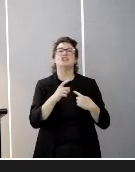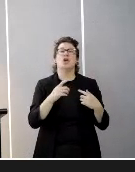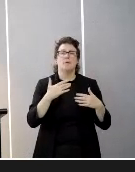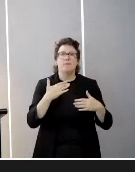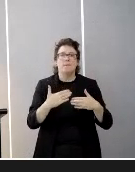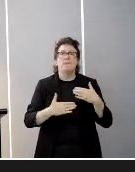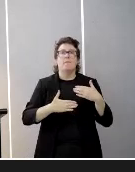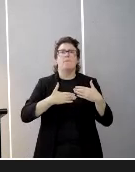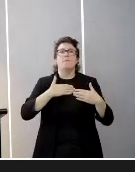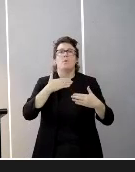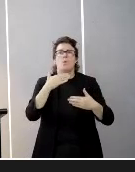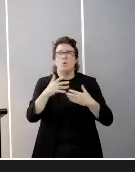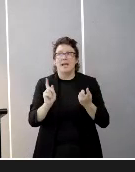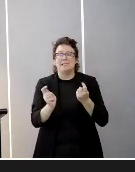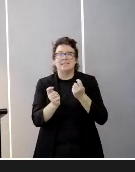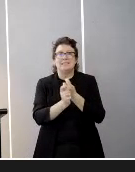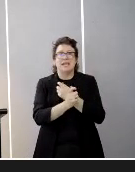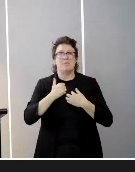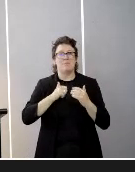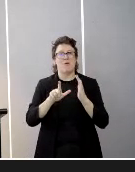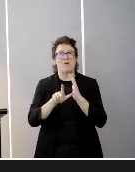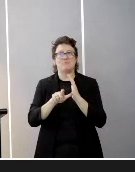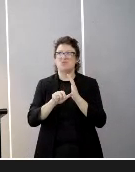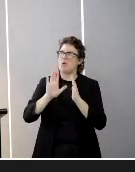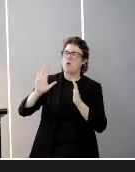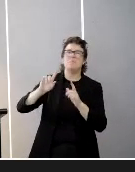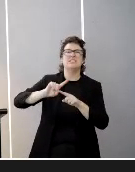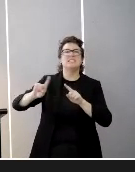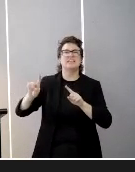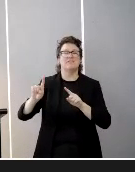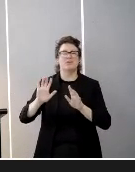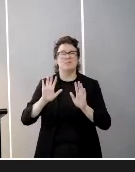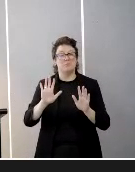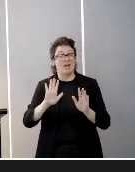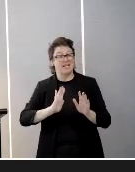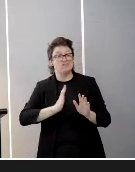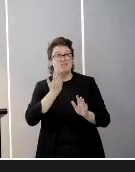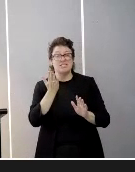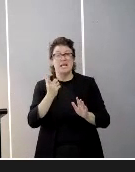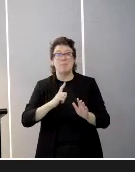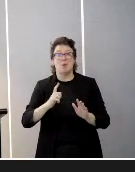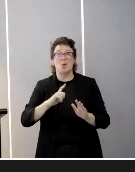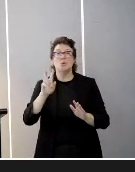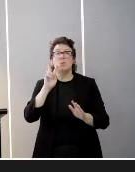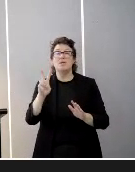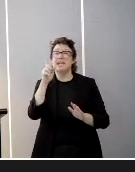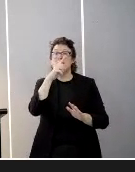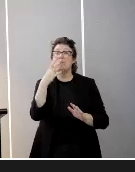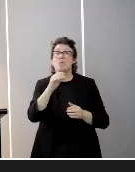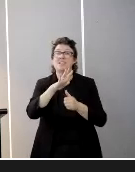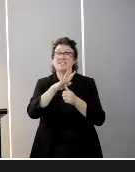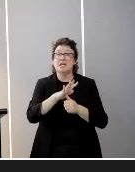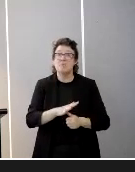and you start to adapt to your new time zone. But interestingly, a lot of people that we see with depression